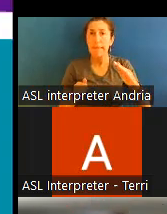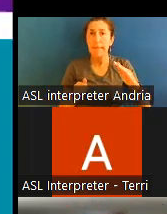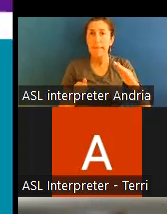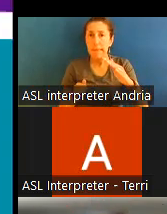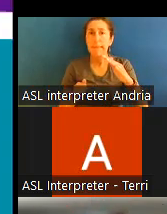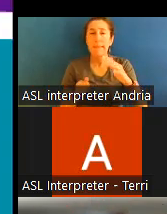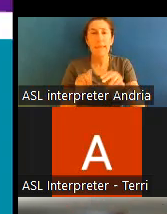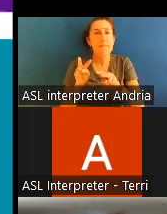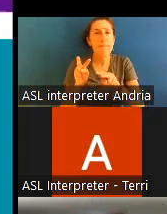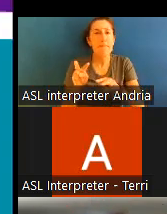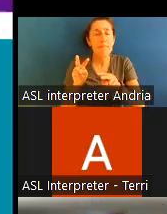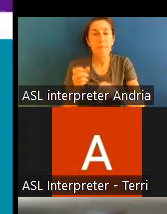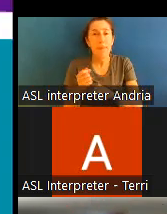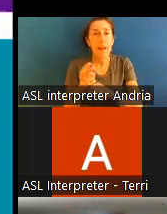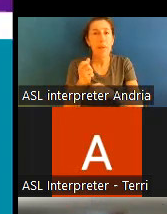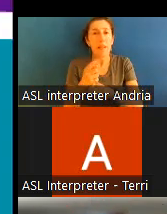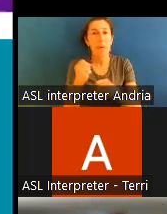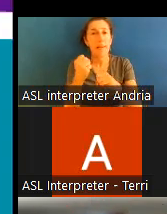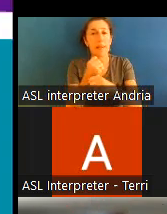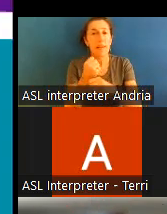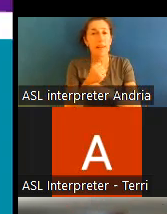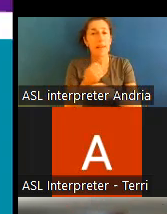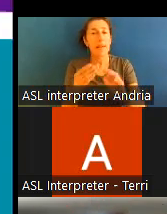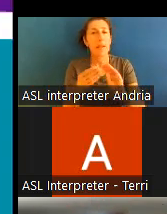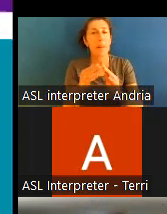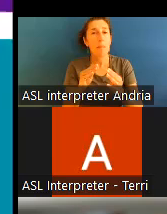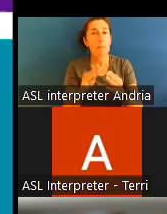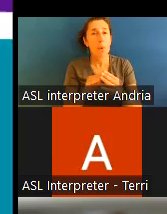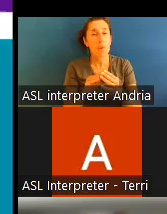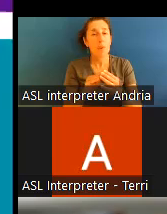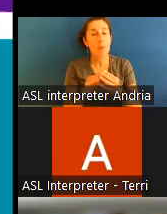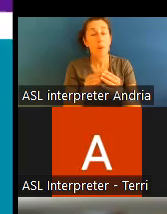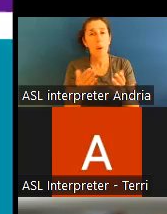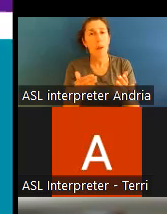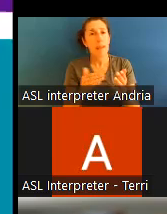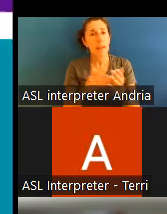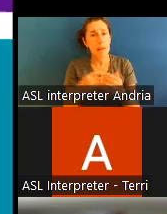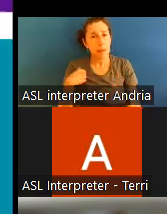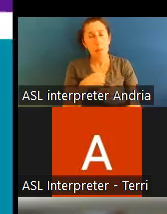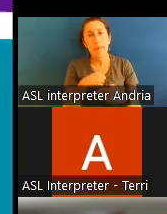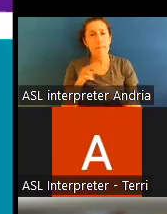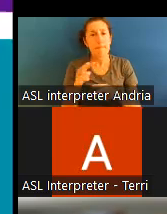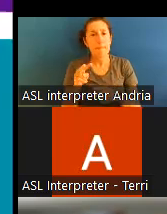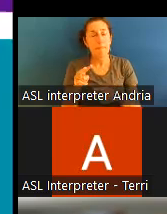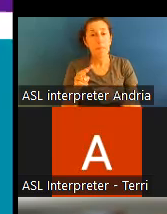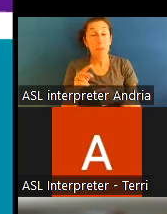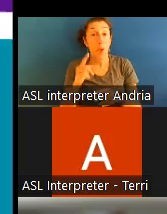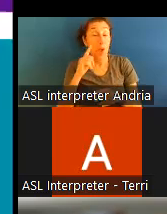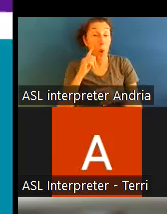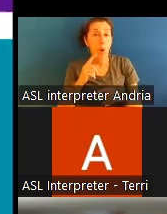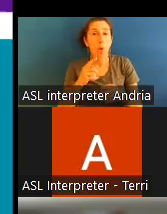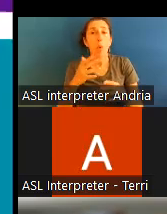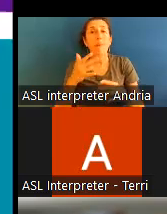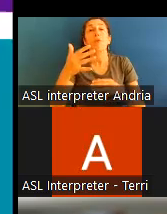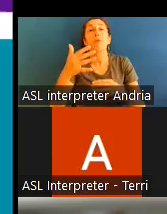down. But it didn't. So then we said, oh, well, it'll go up and it'll level off. It'll level off at